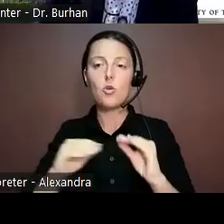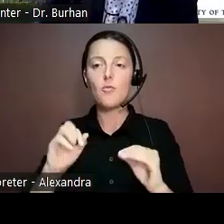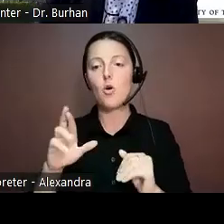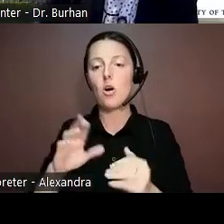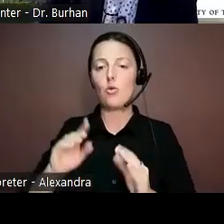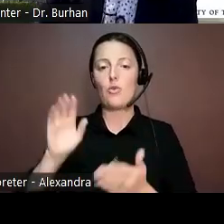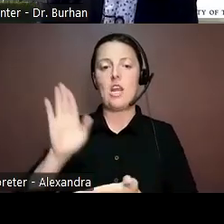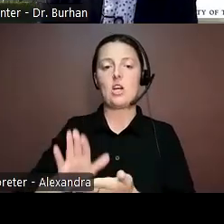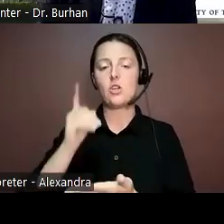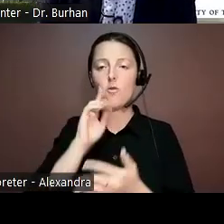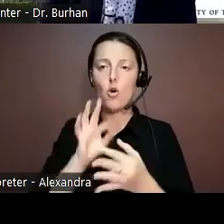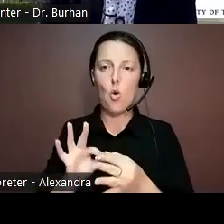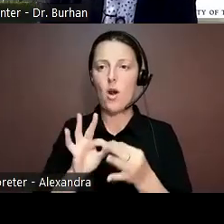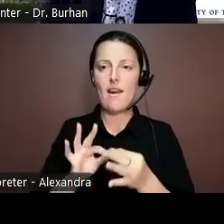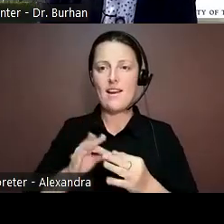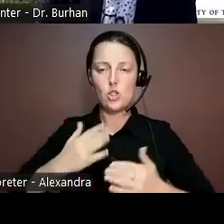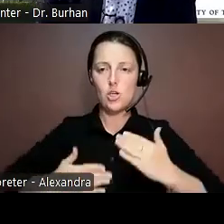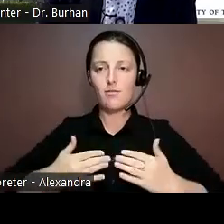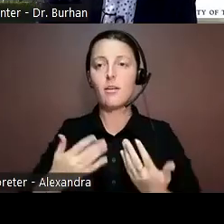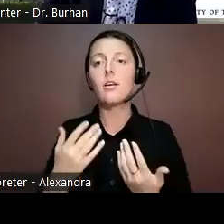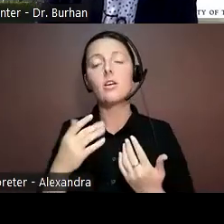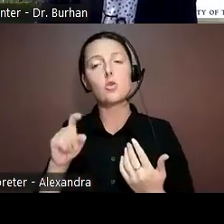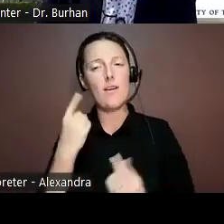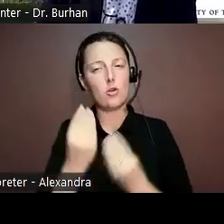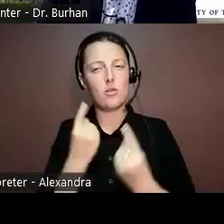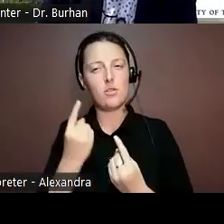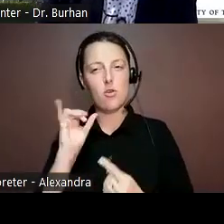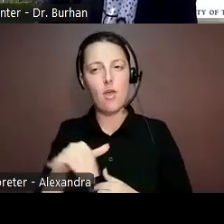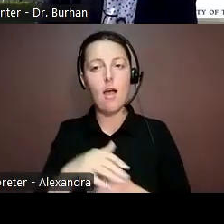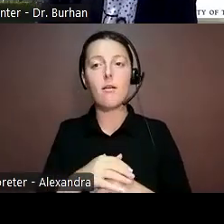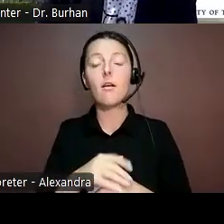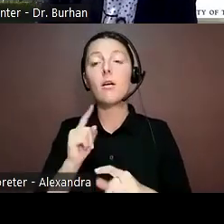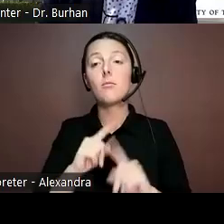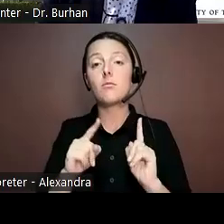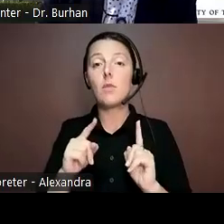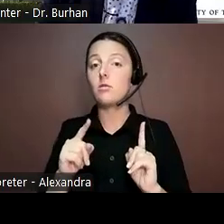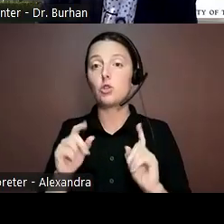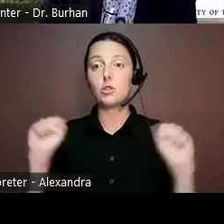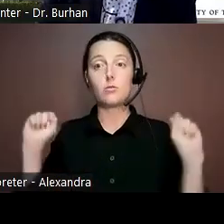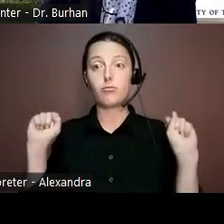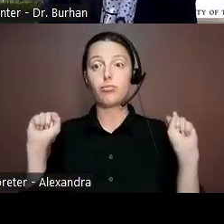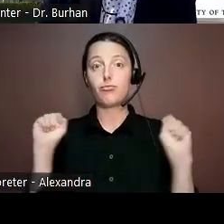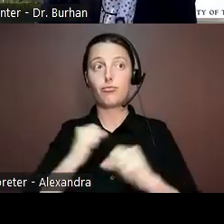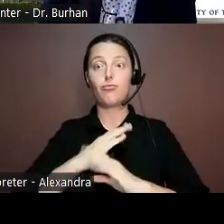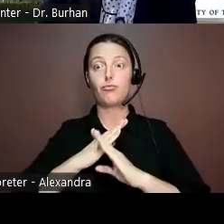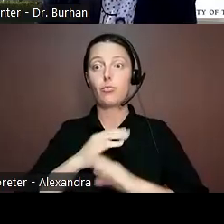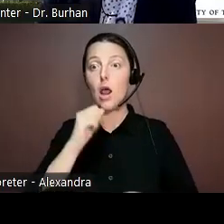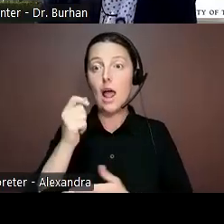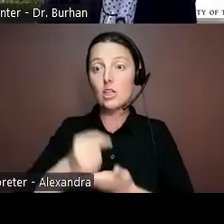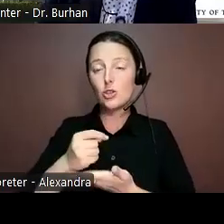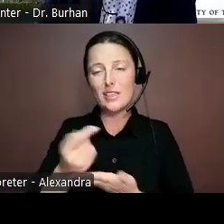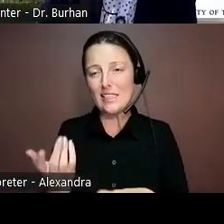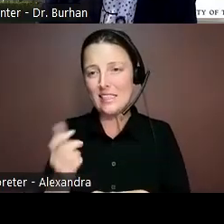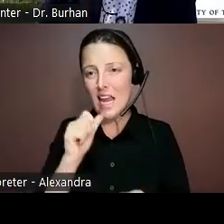that we consider. Now, the only problem, of course, that not treating is not an option, because we know that if somebody sustained a